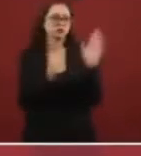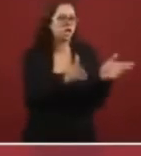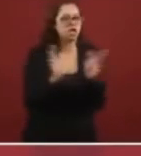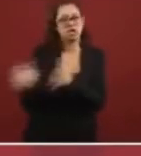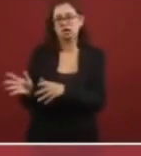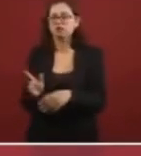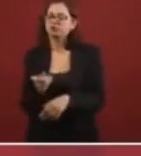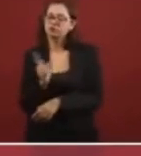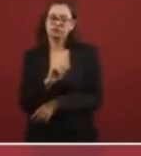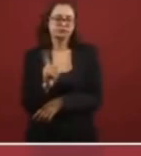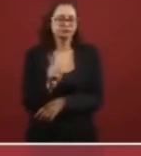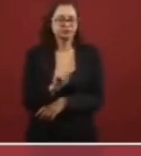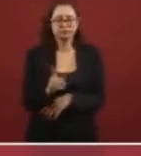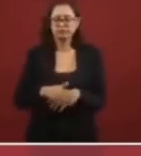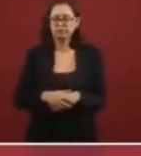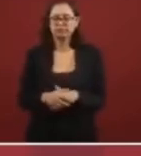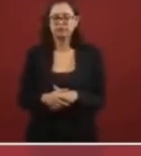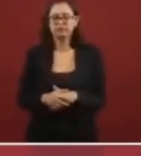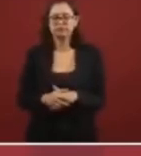insisto,